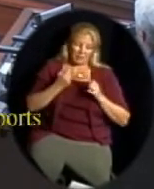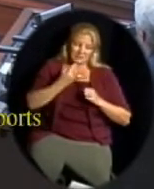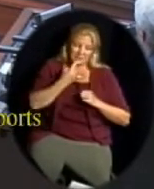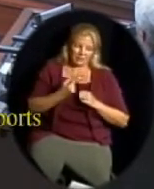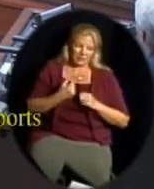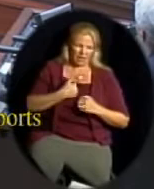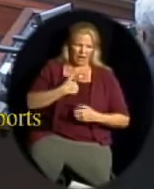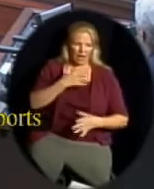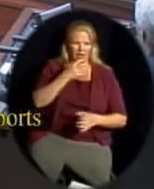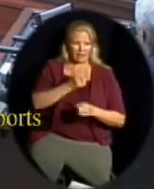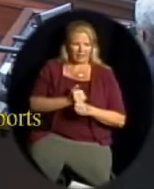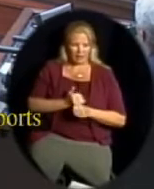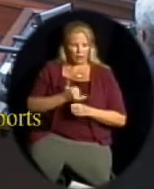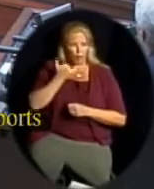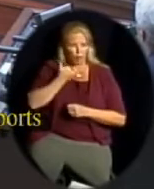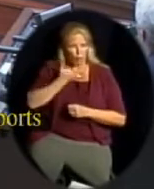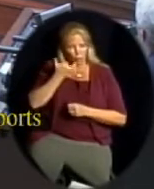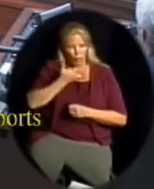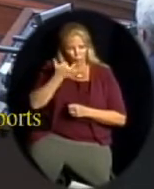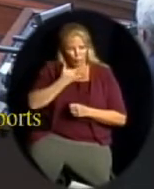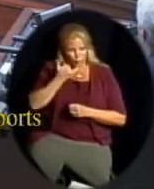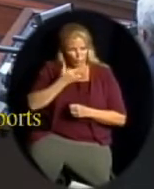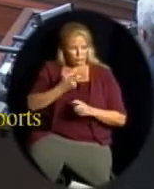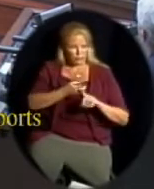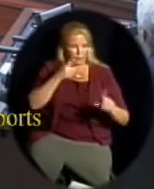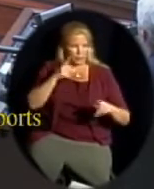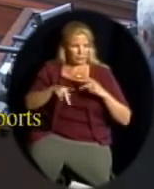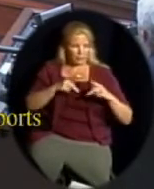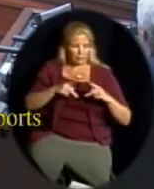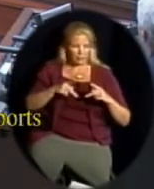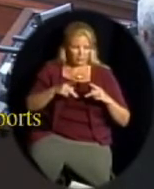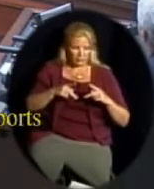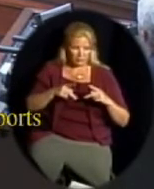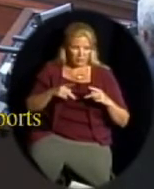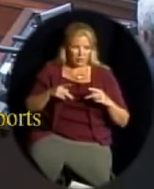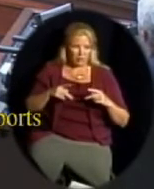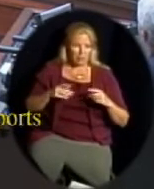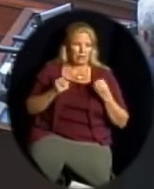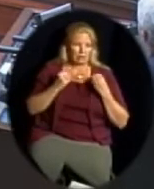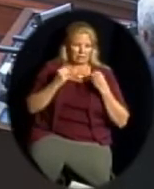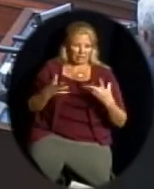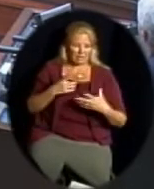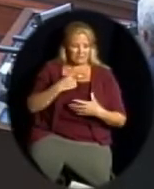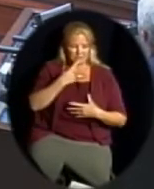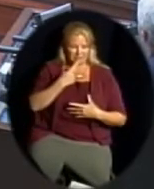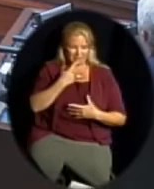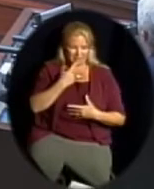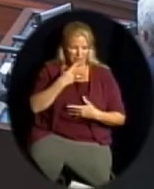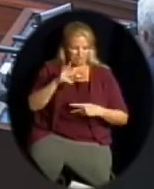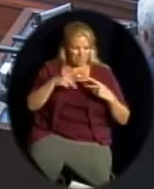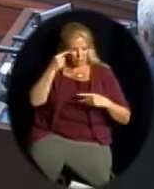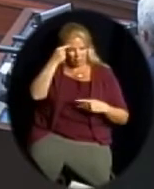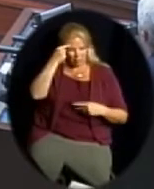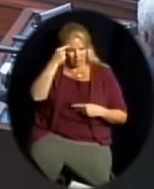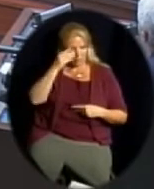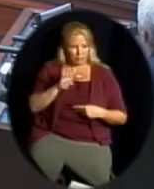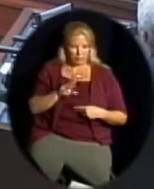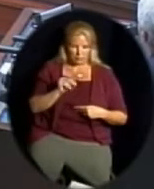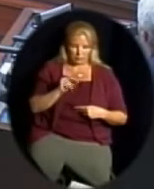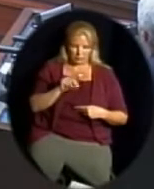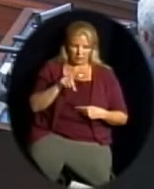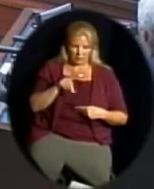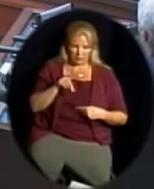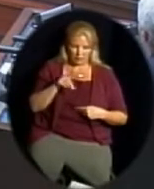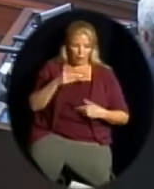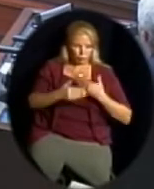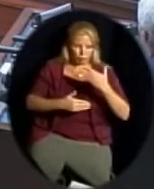from the public saying, it seems to me that the bond process has been decided. And it's important that the message continue to resound out to the community.